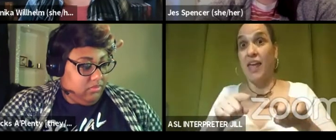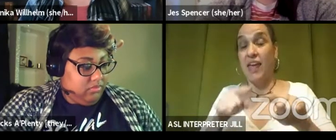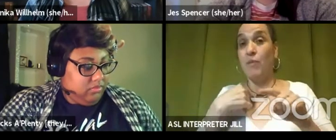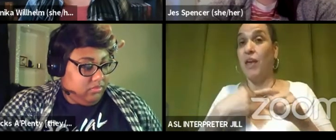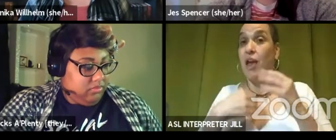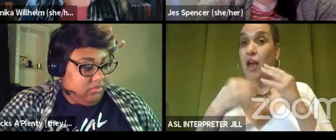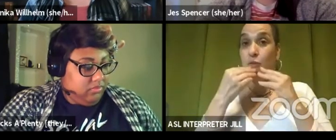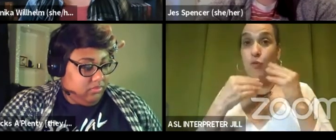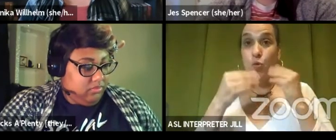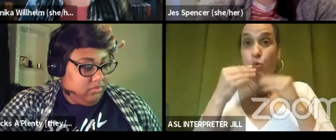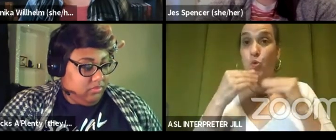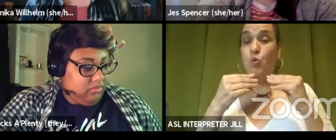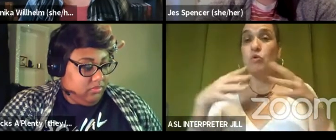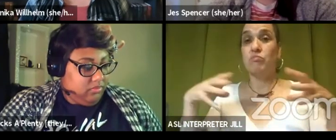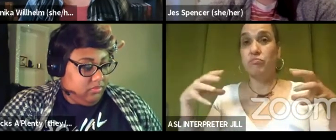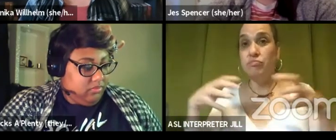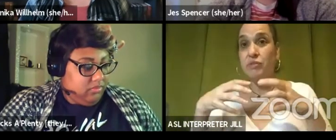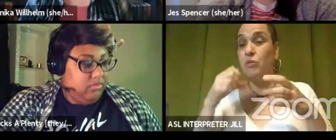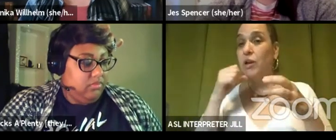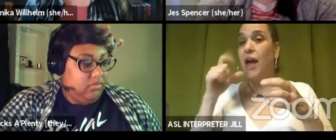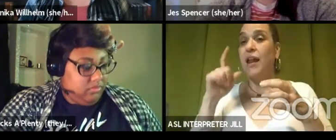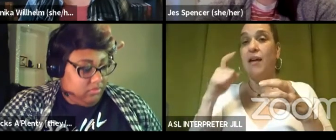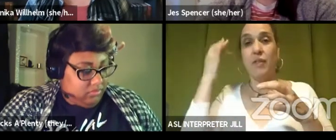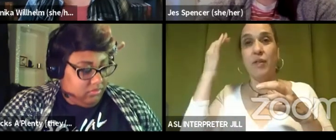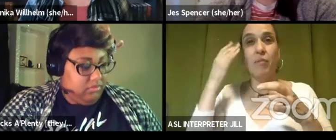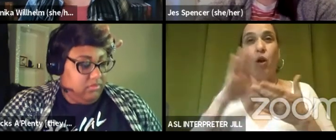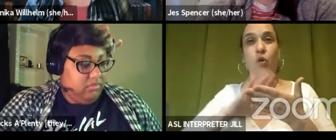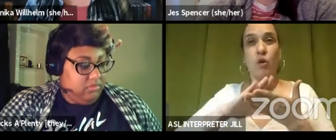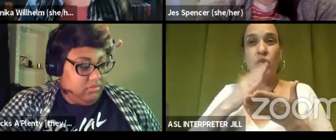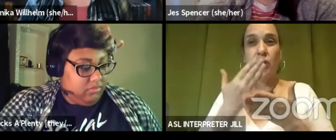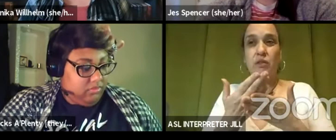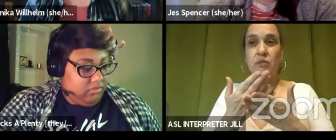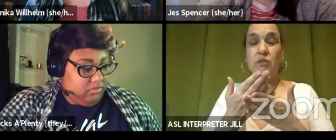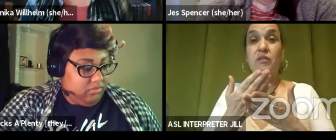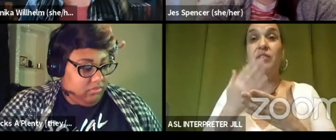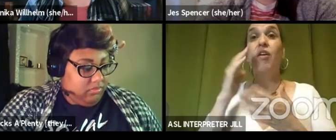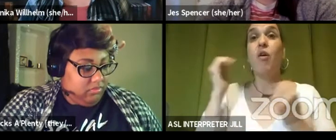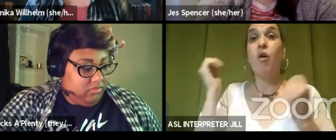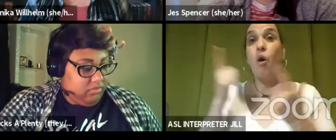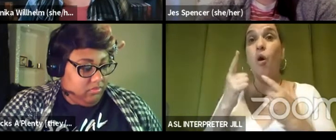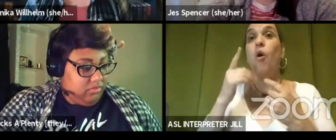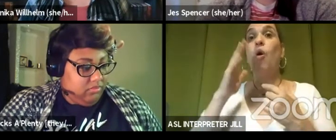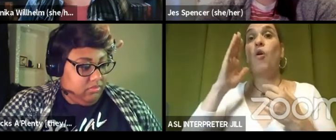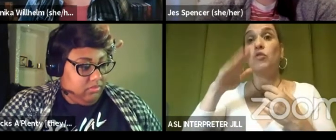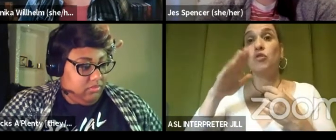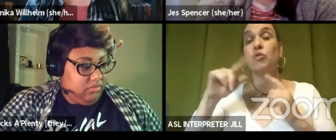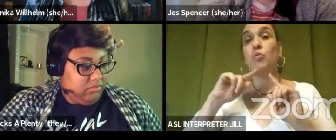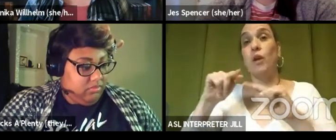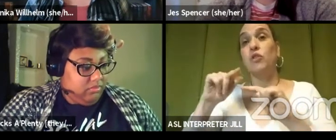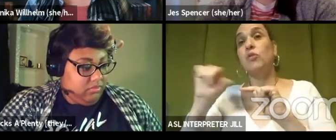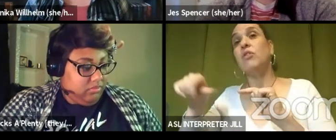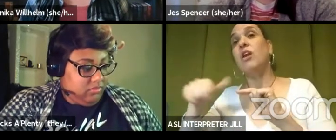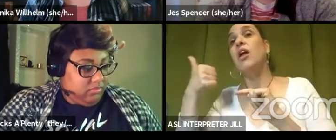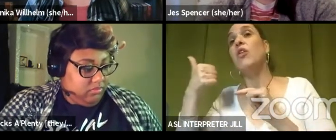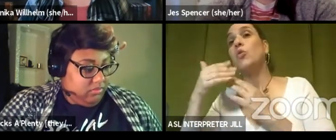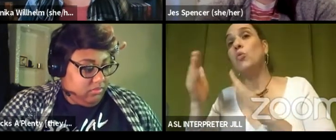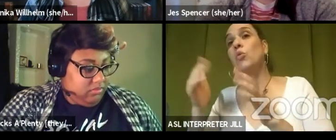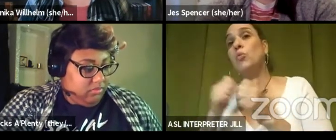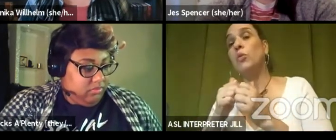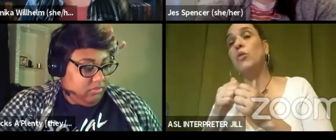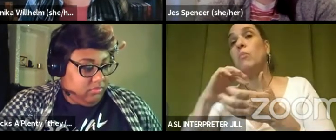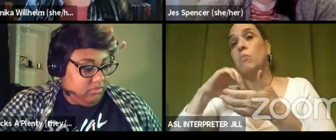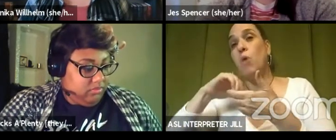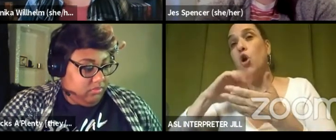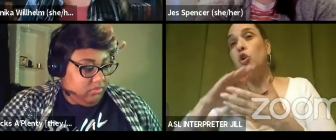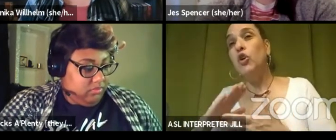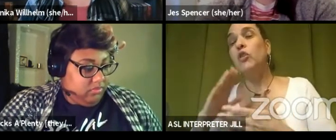together. So we didn't have to think about cooking. And then the kids all went in another room with the partners and we all sang and